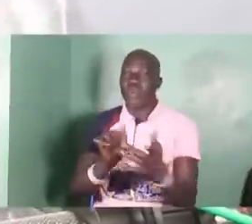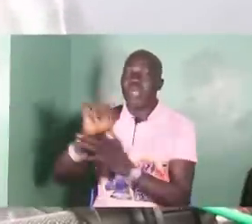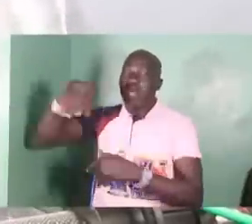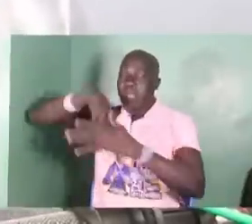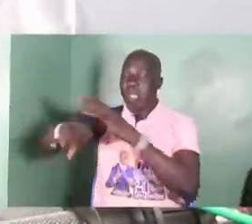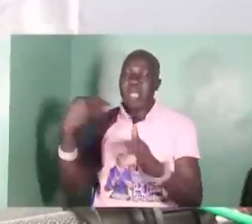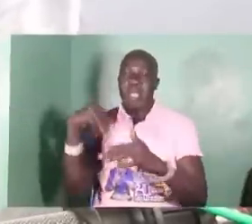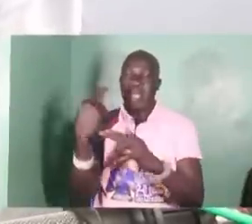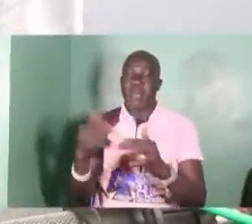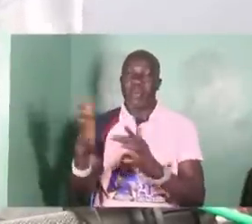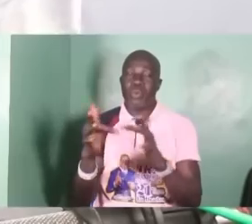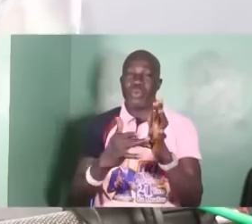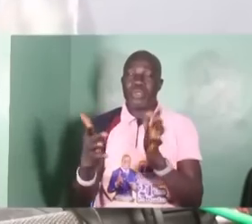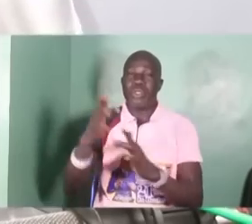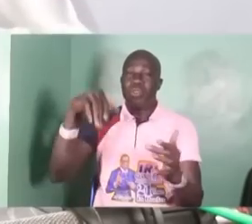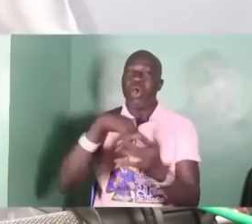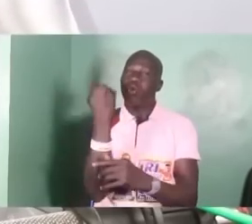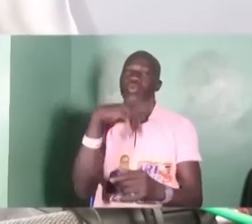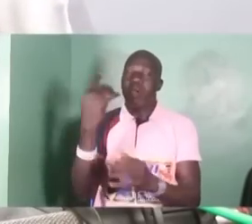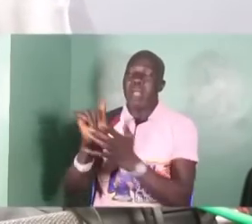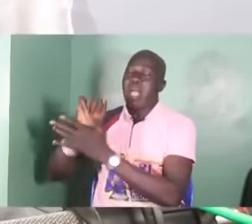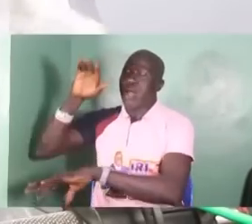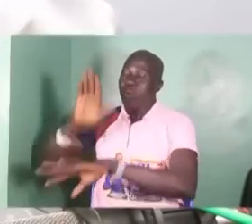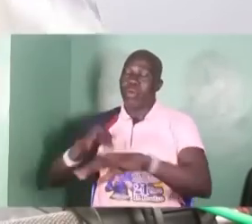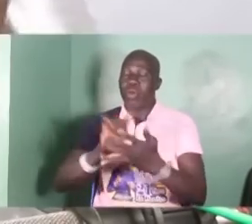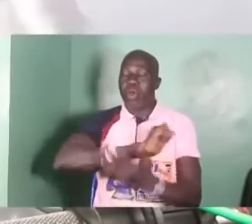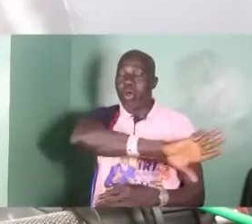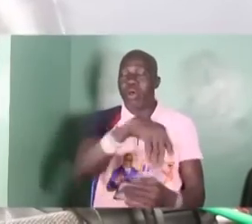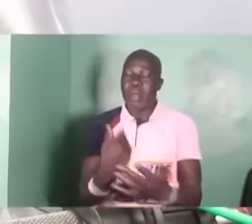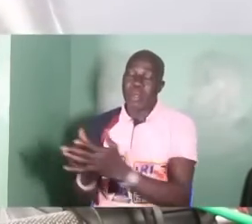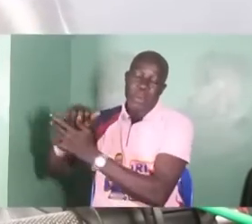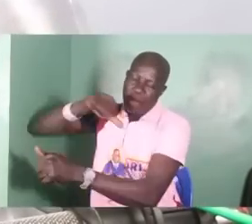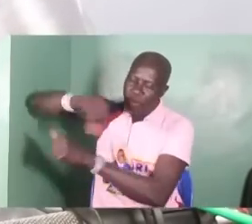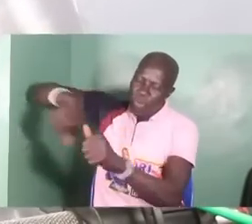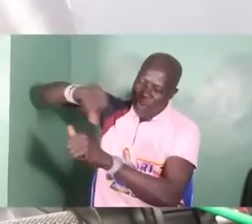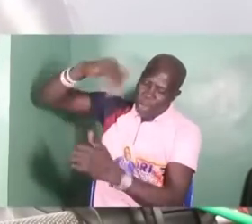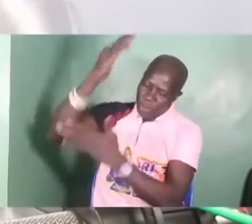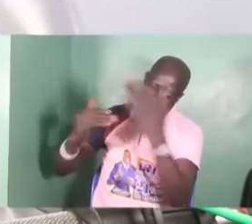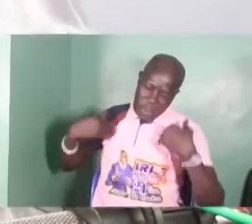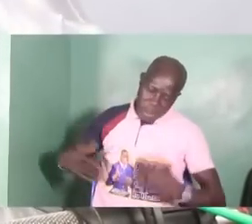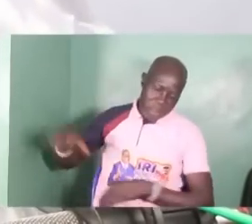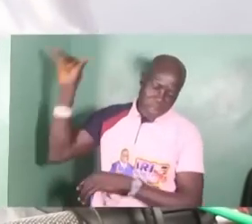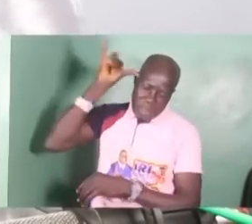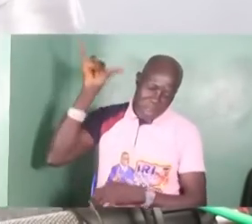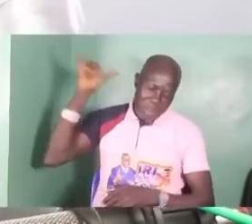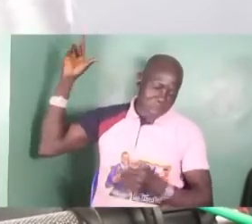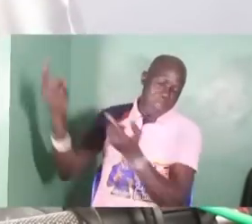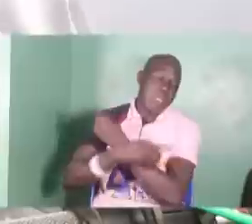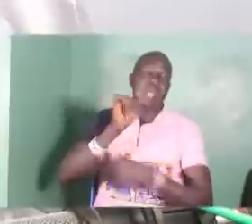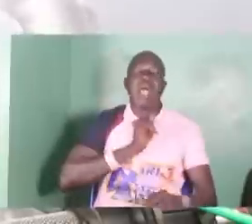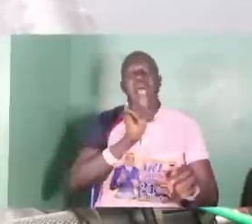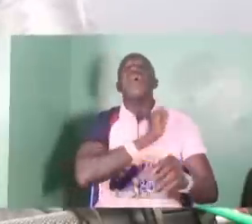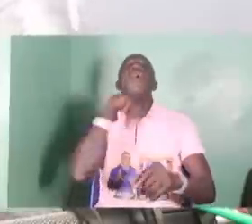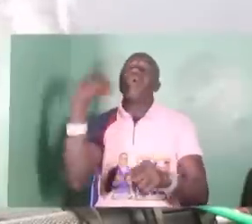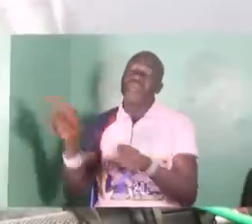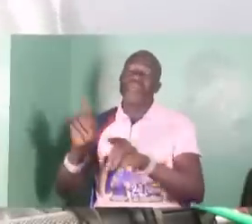in Shagam. Let them be. That side. Oh, I'm baffled. You are in Bafo. Oh, I know what day. You are in Owo day. Come forth this morning.